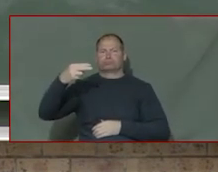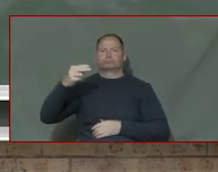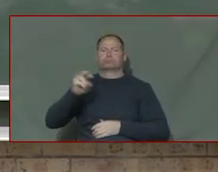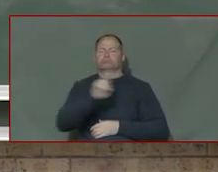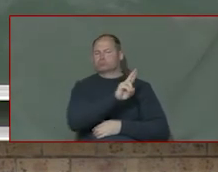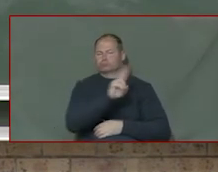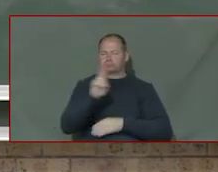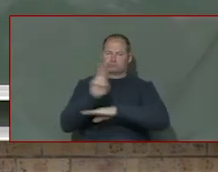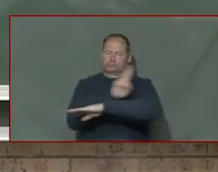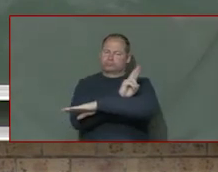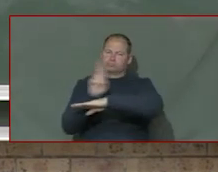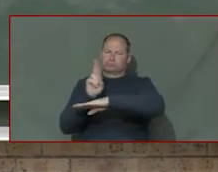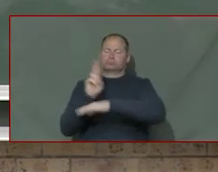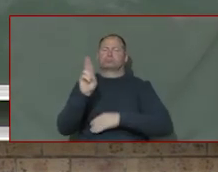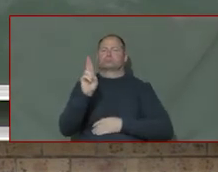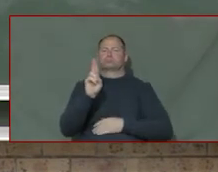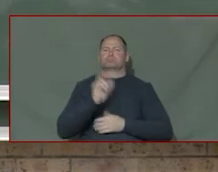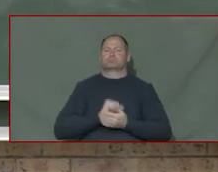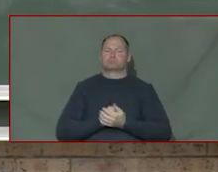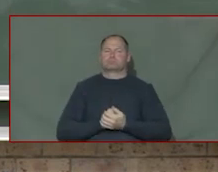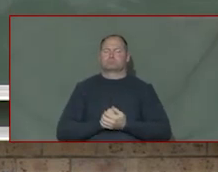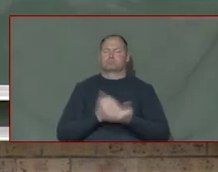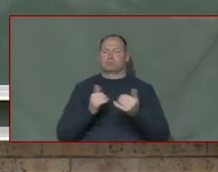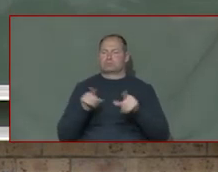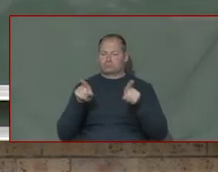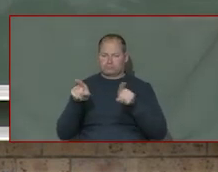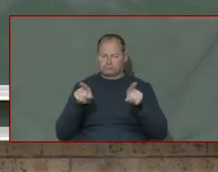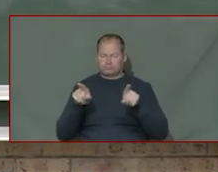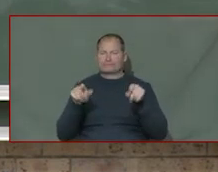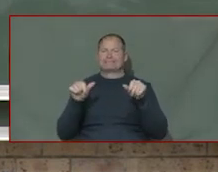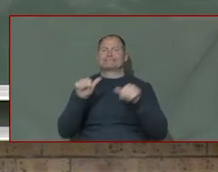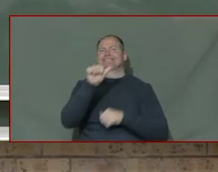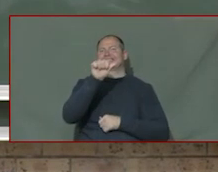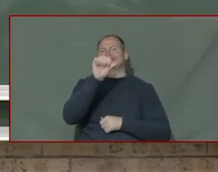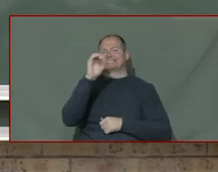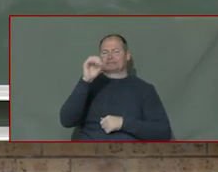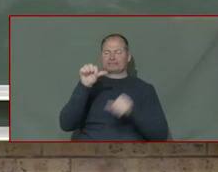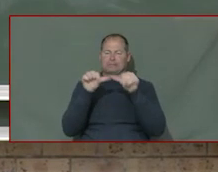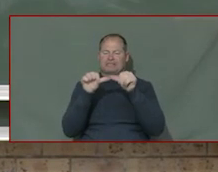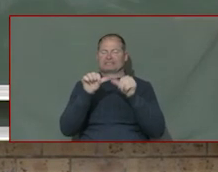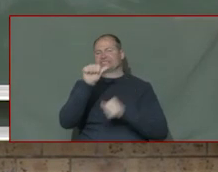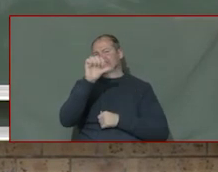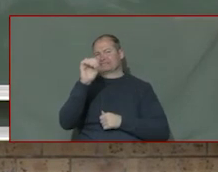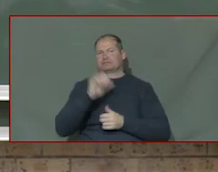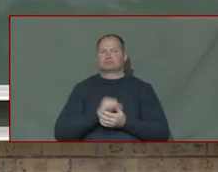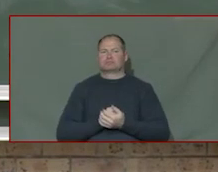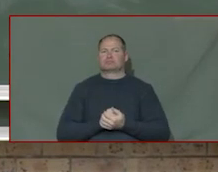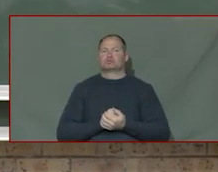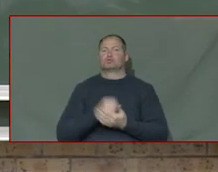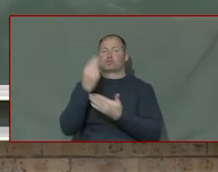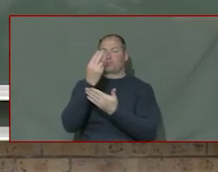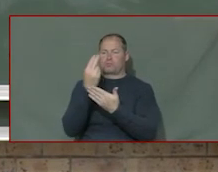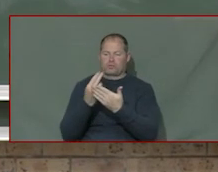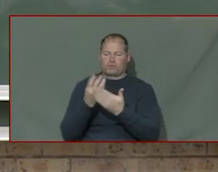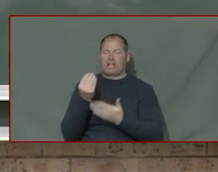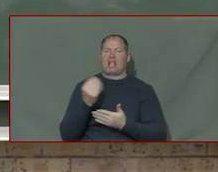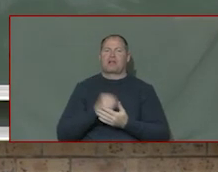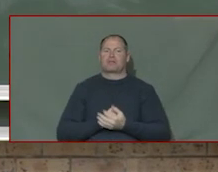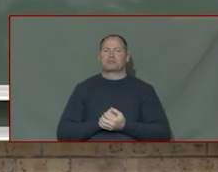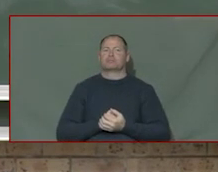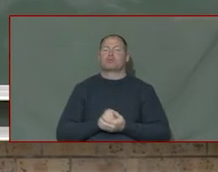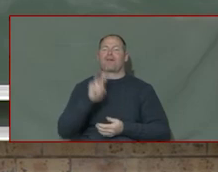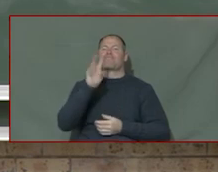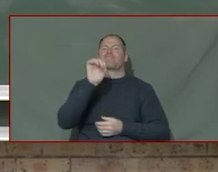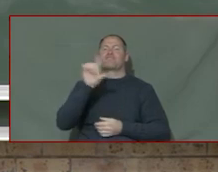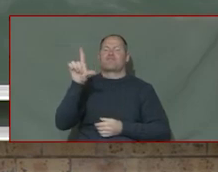angle between the cone edge and the radius is 60, as shown in the diagram below. The formula for the volume